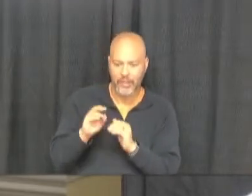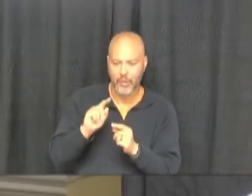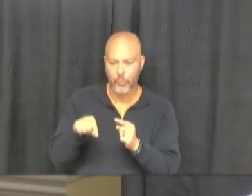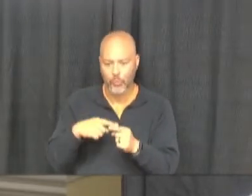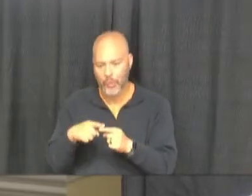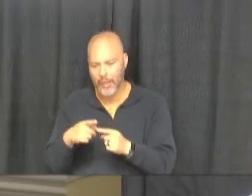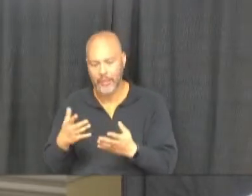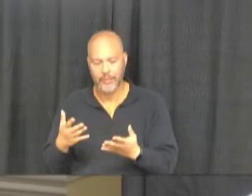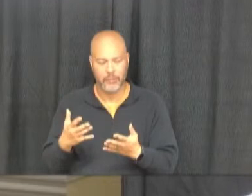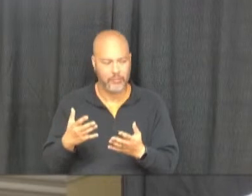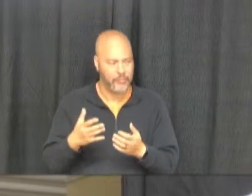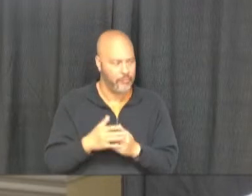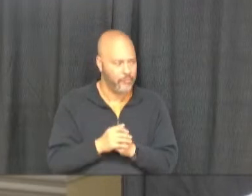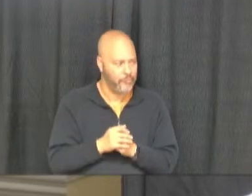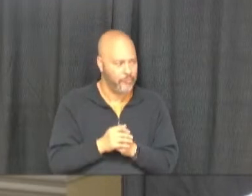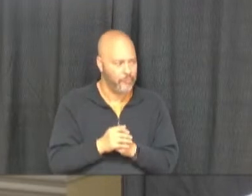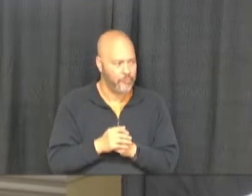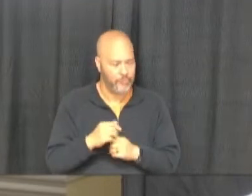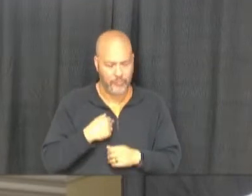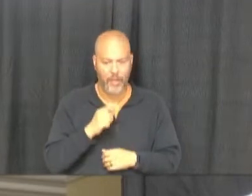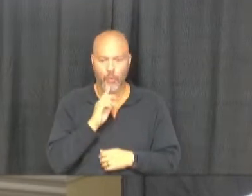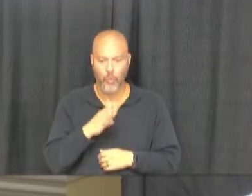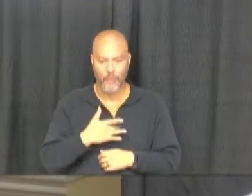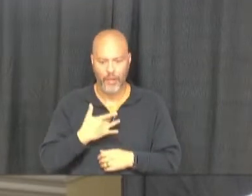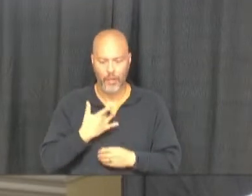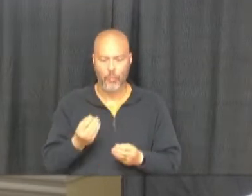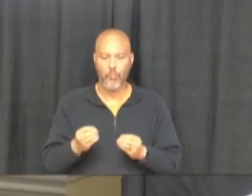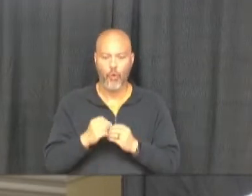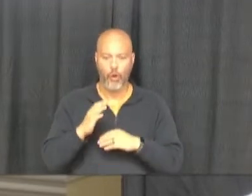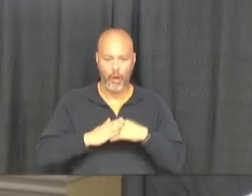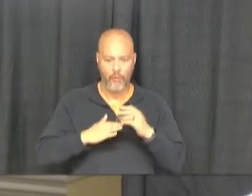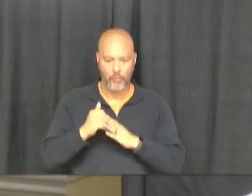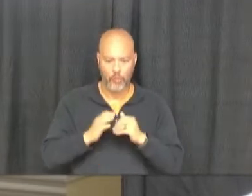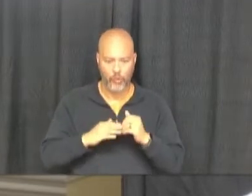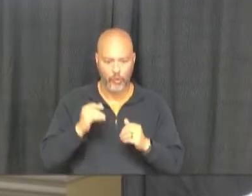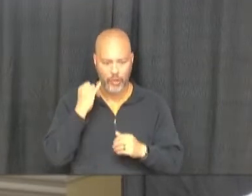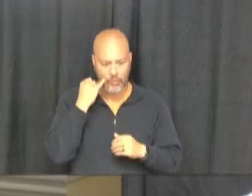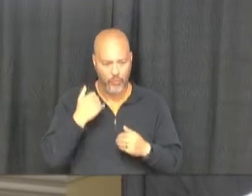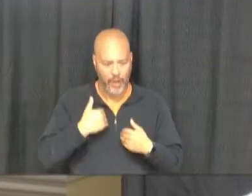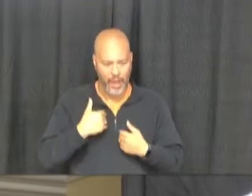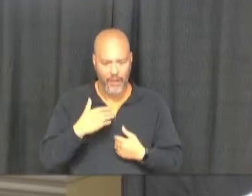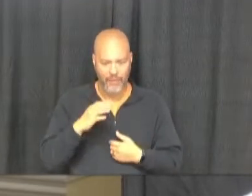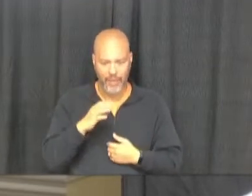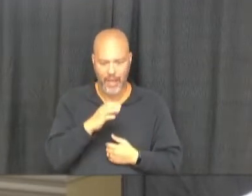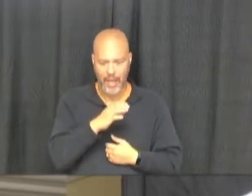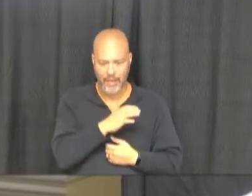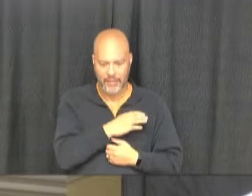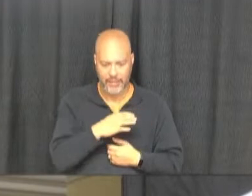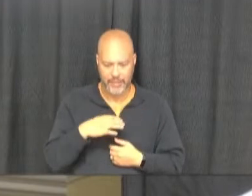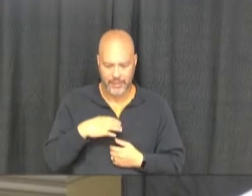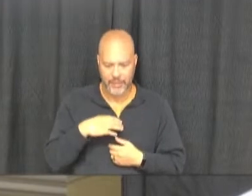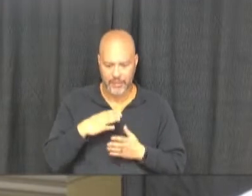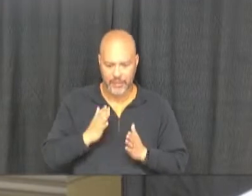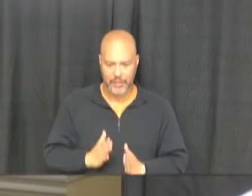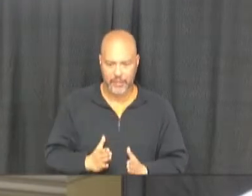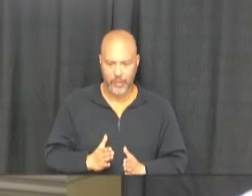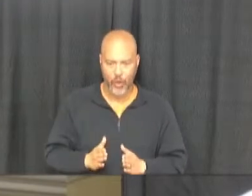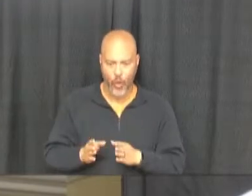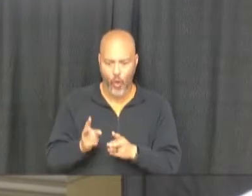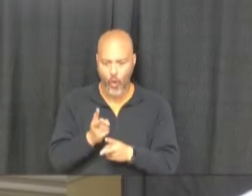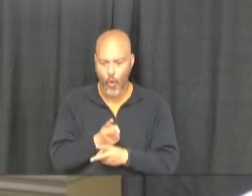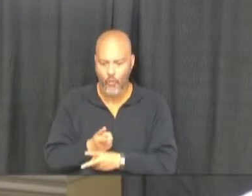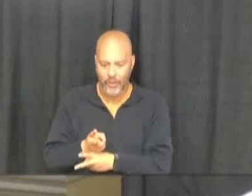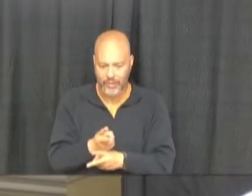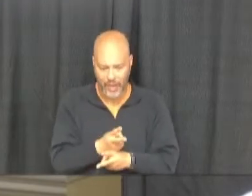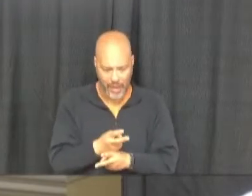when. I would feel much more comfortable if we put a citizen oversight. And I did reach